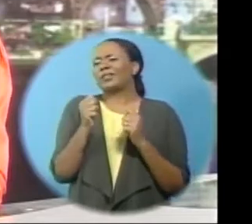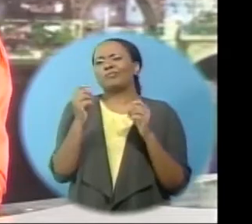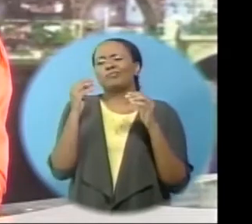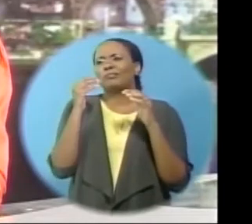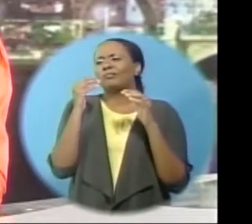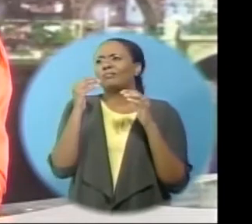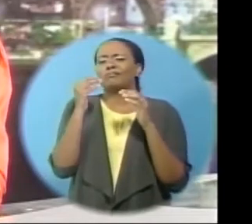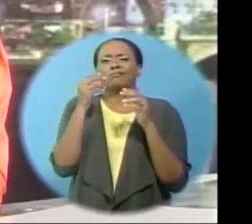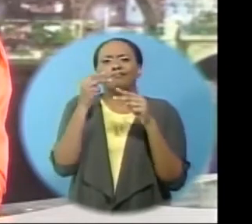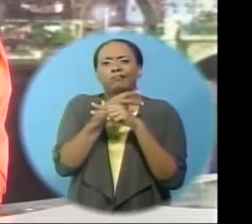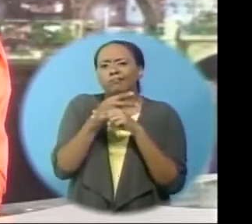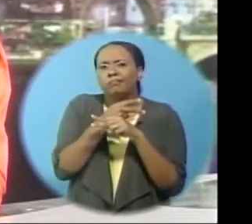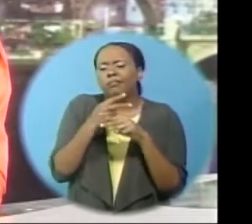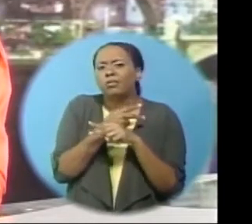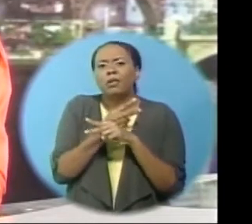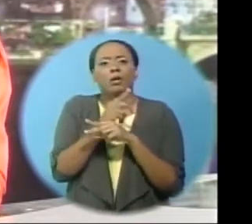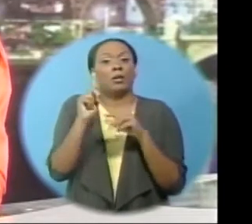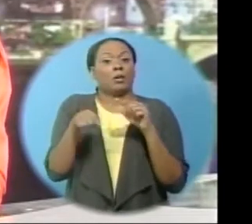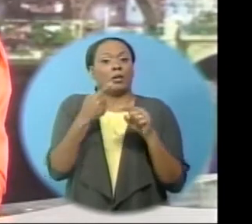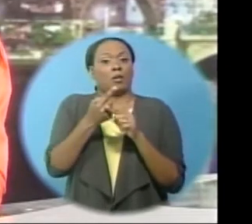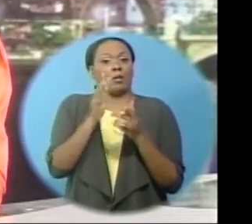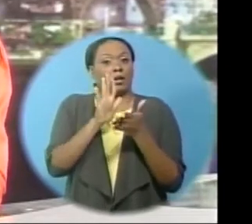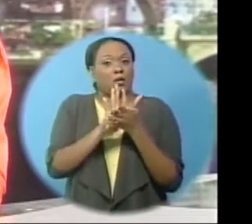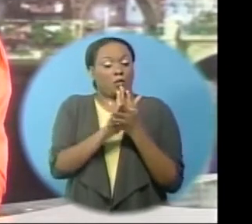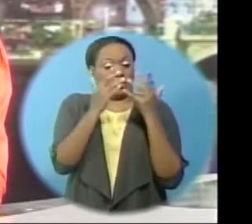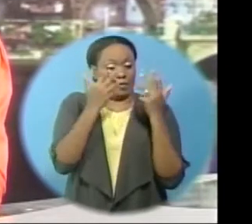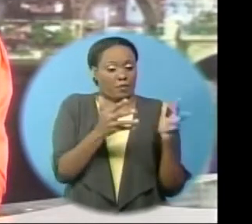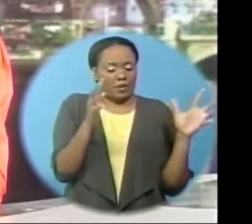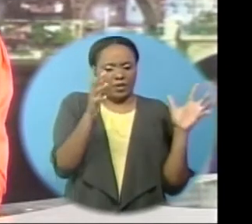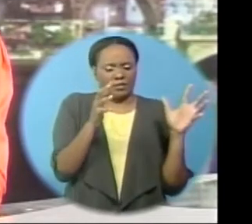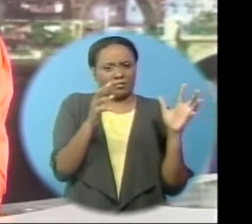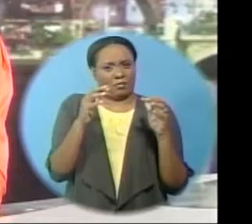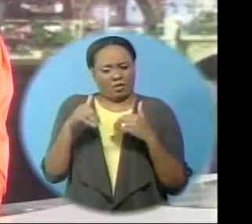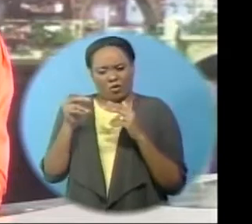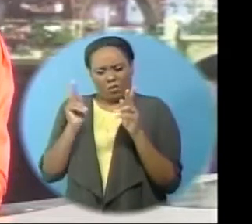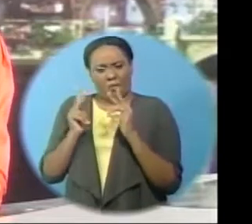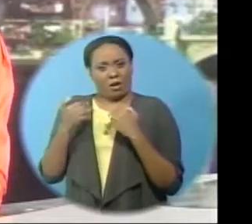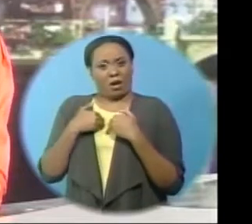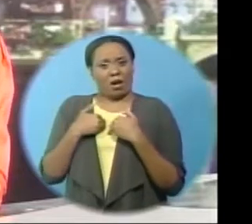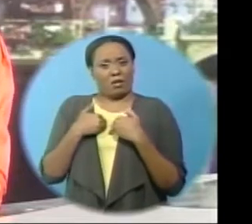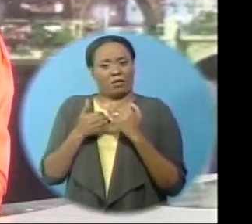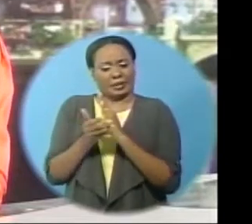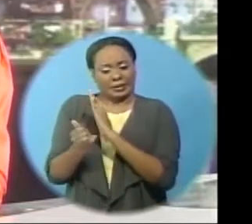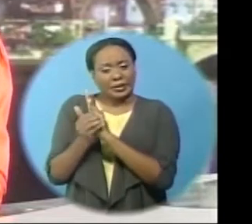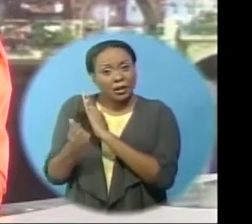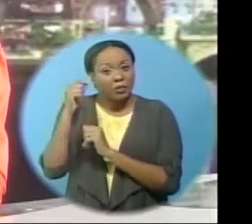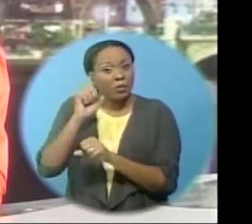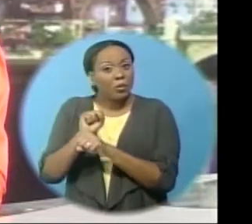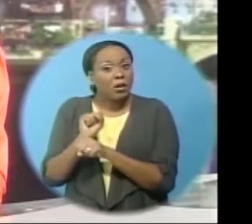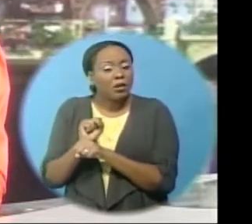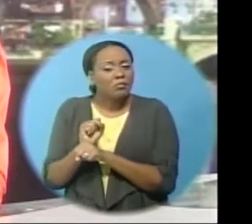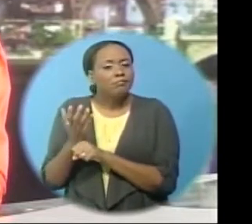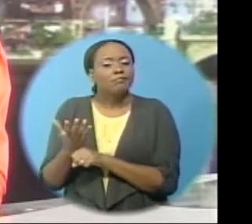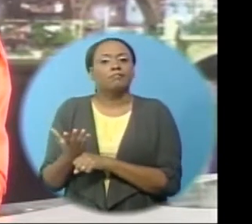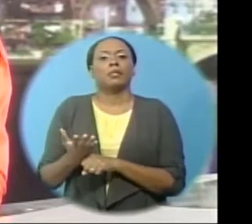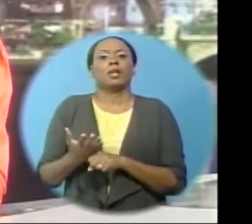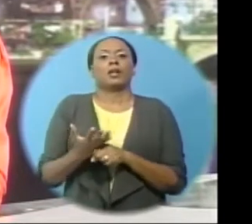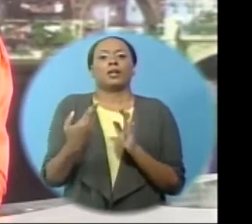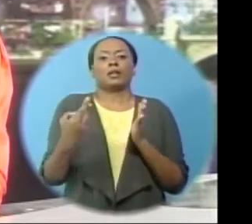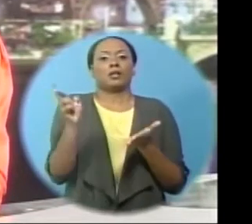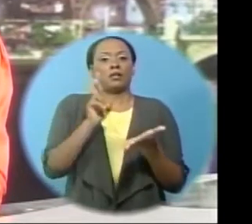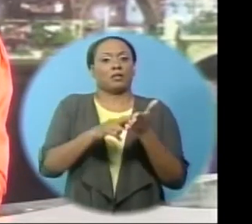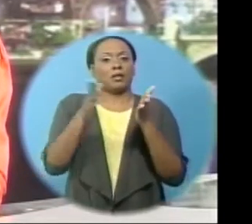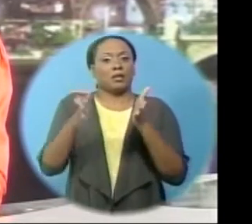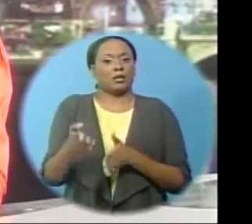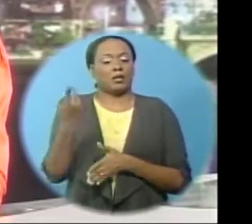more young people leave school with the qualifications they need to find work. News of this from Registrar of the Caribbean